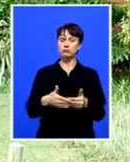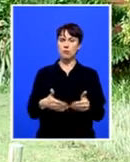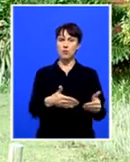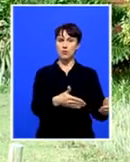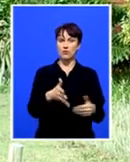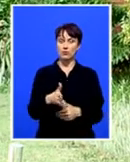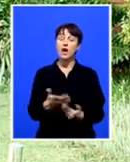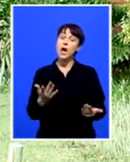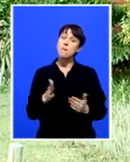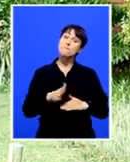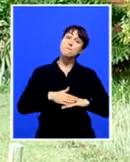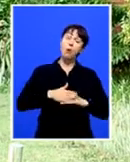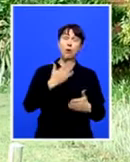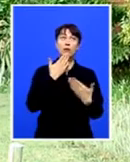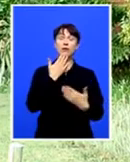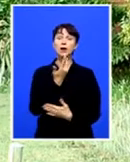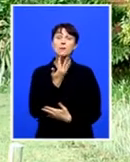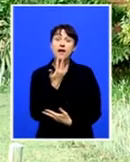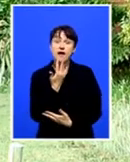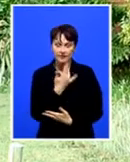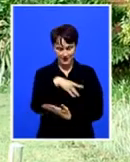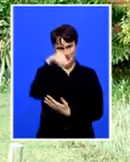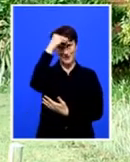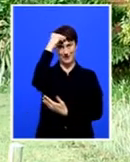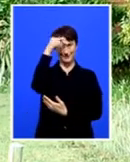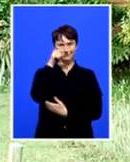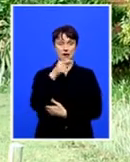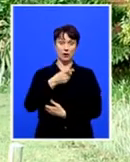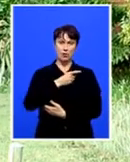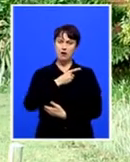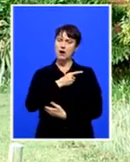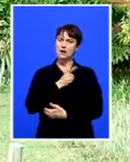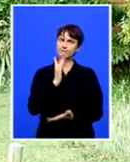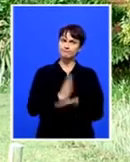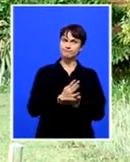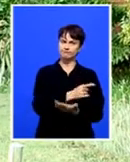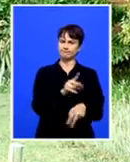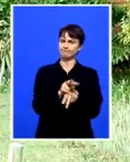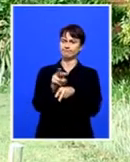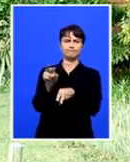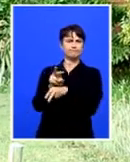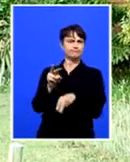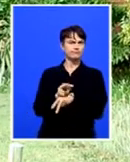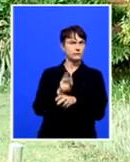of course, to the police officers that have been deployed to those areas to ensure that our voting is not only